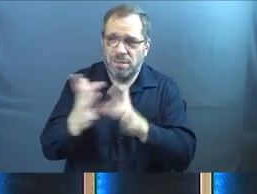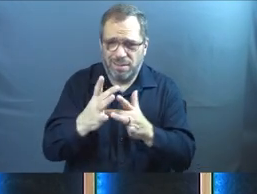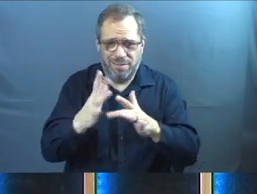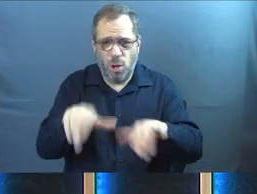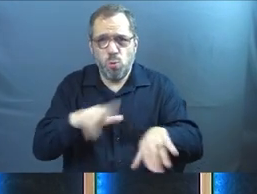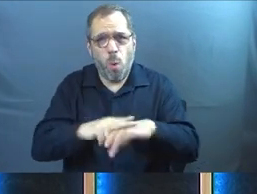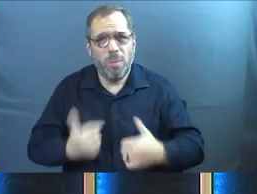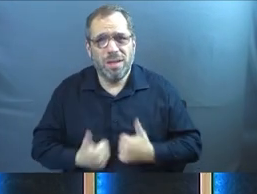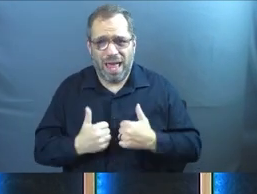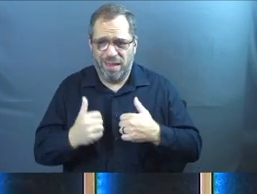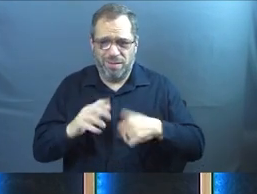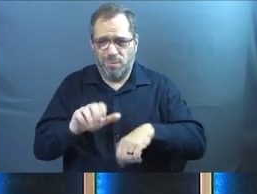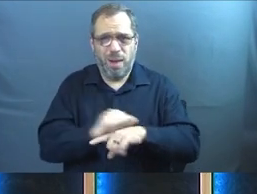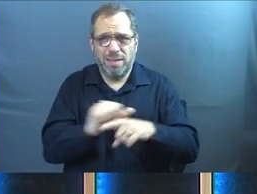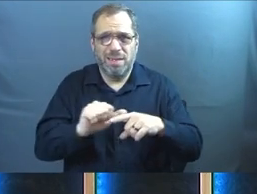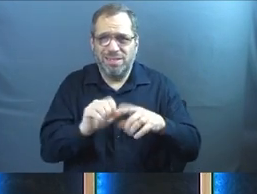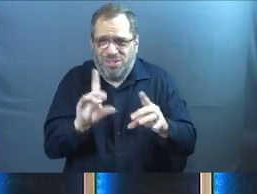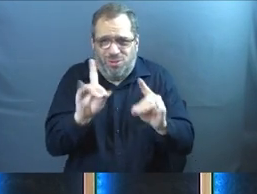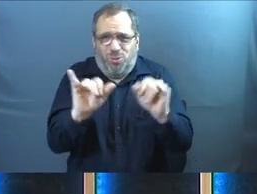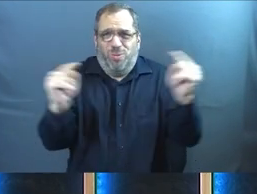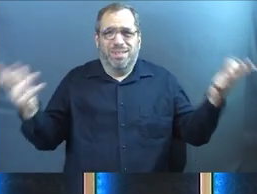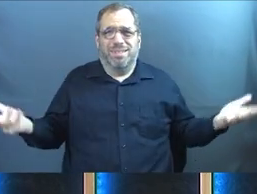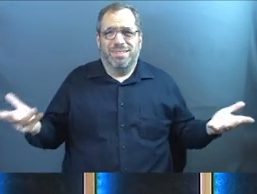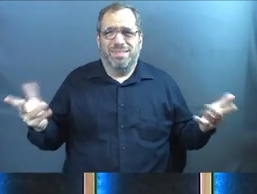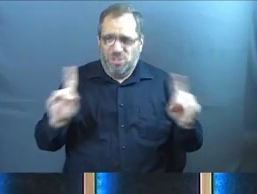here? Just do the stuff.